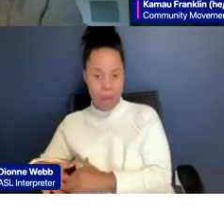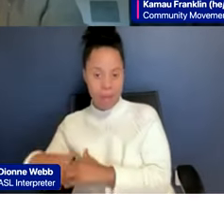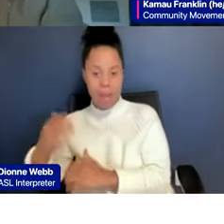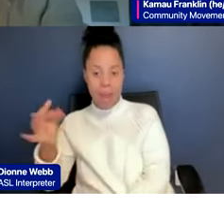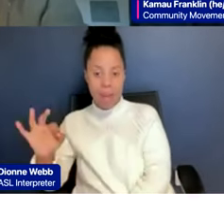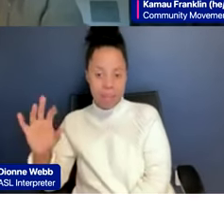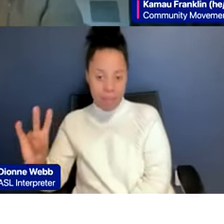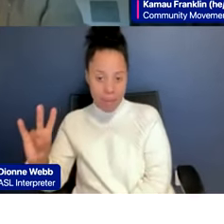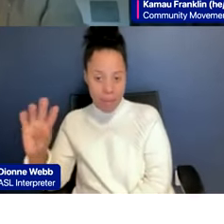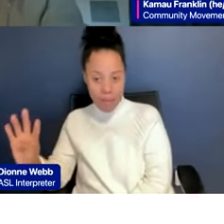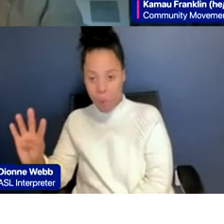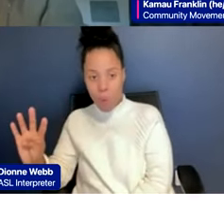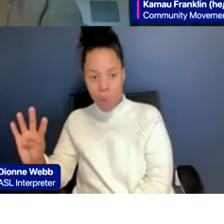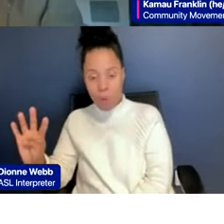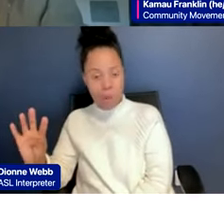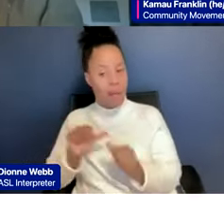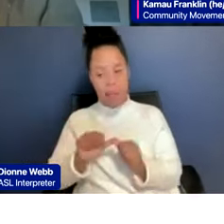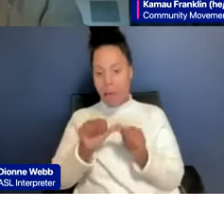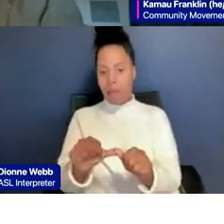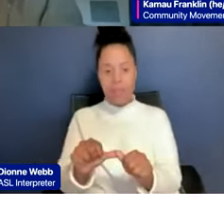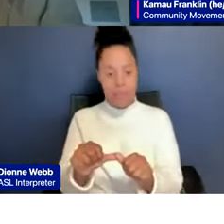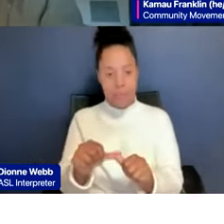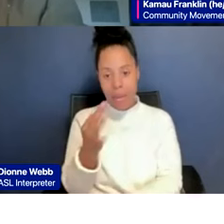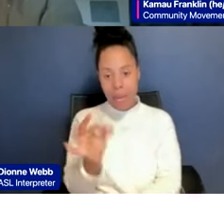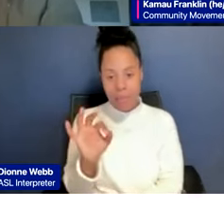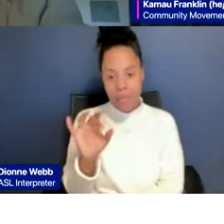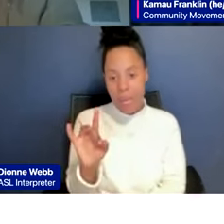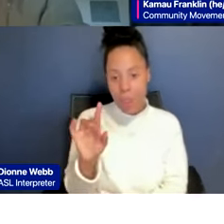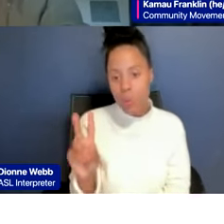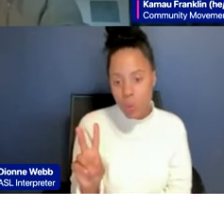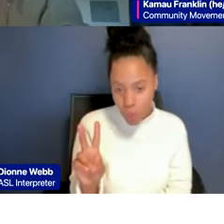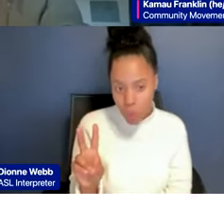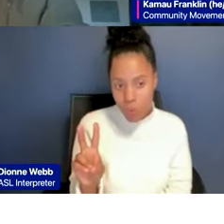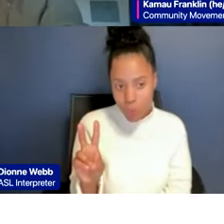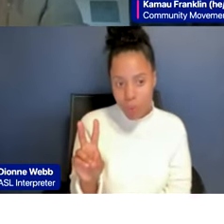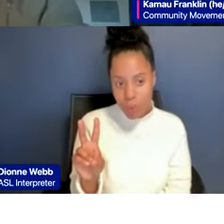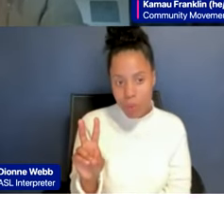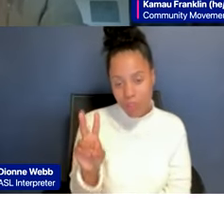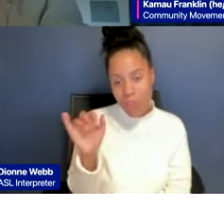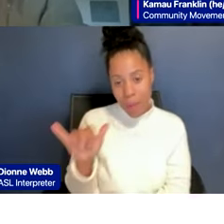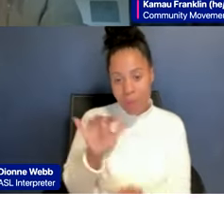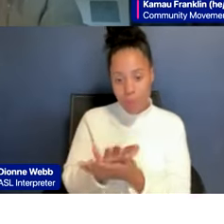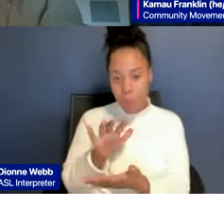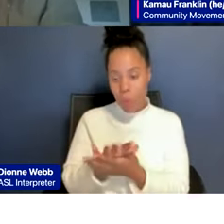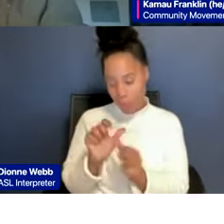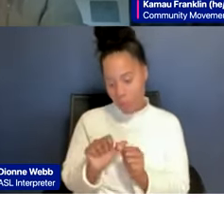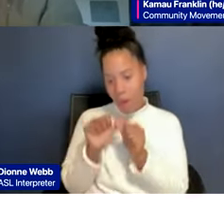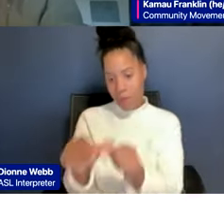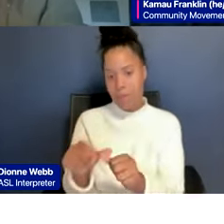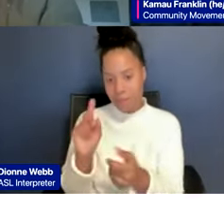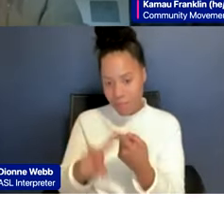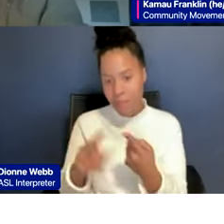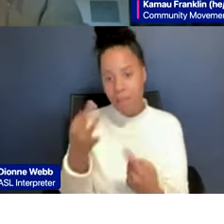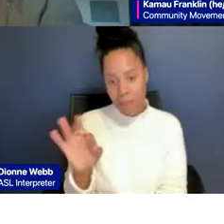and it lasted until 1982, and that school lasted until then.